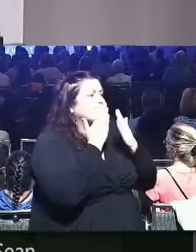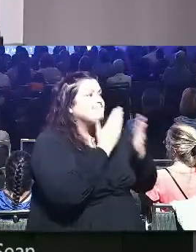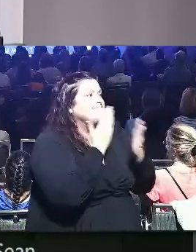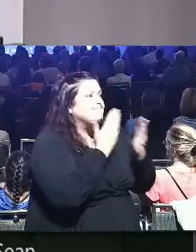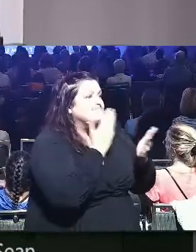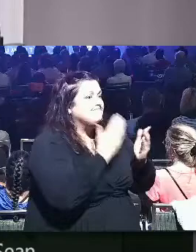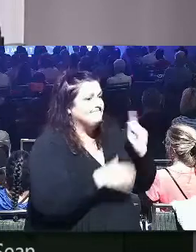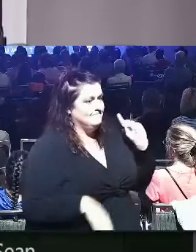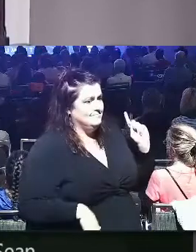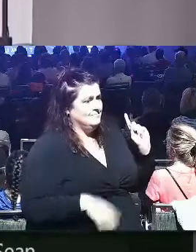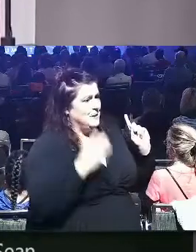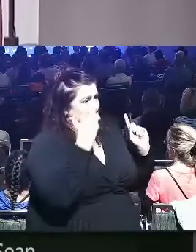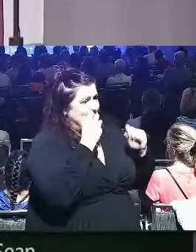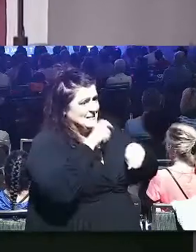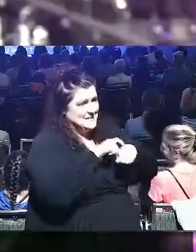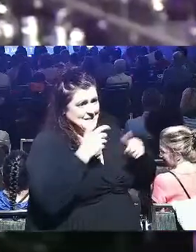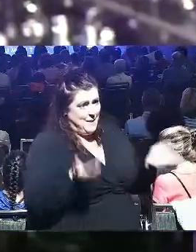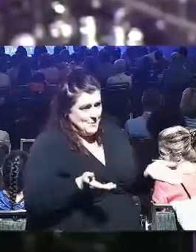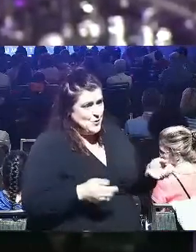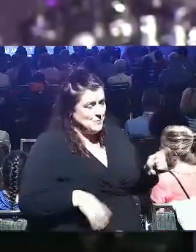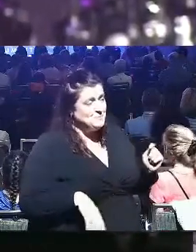What an amazing time.